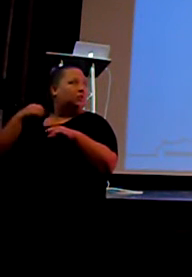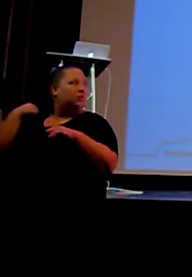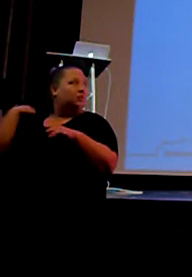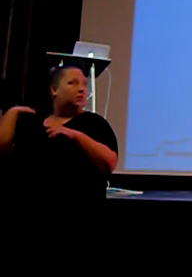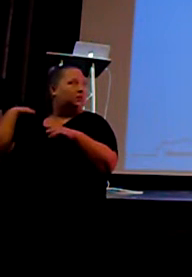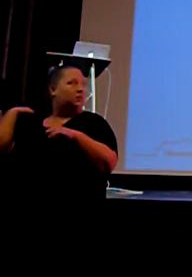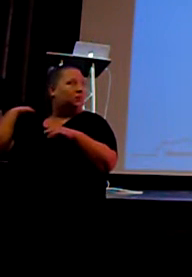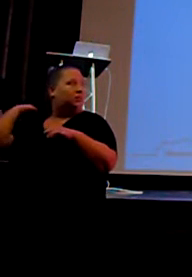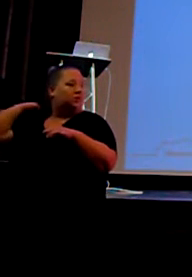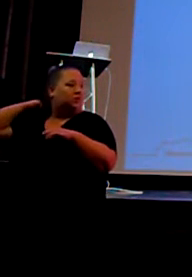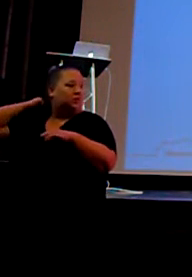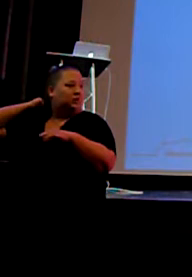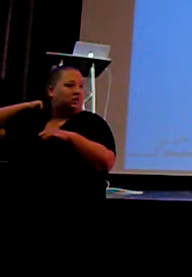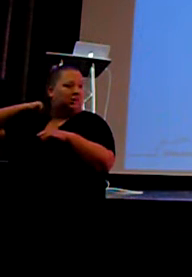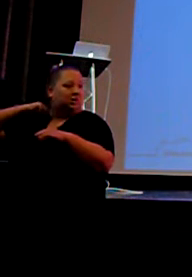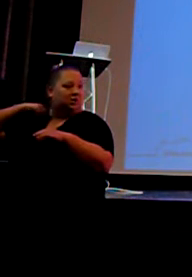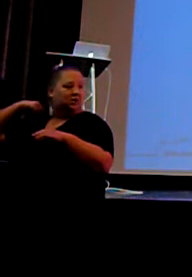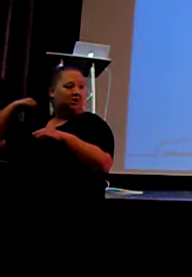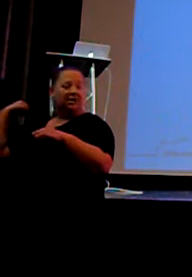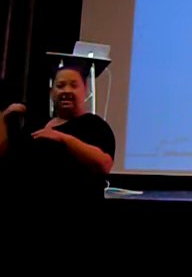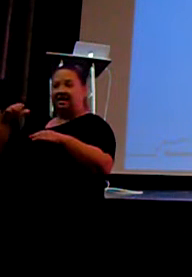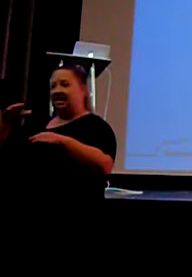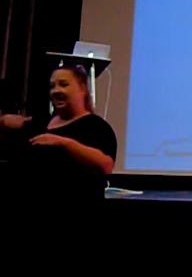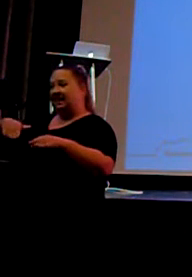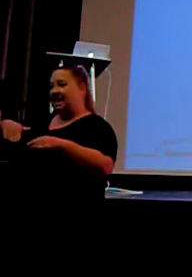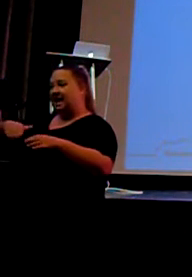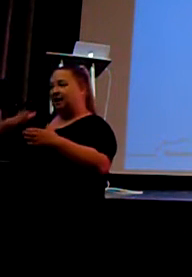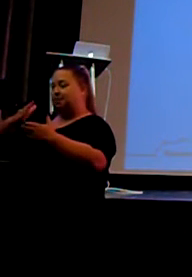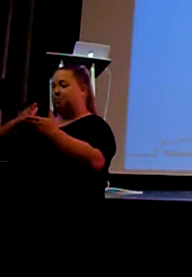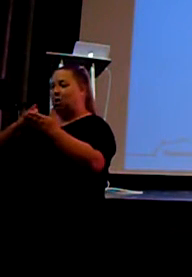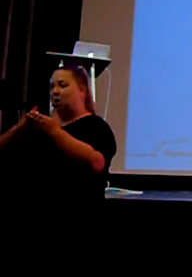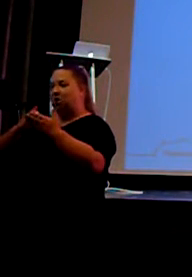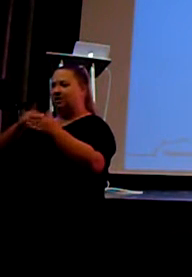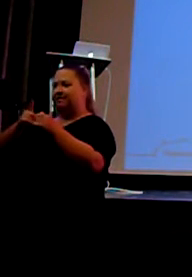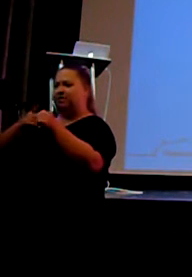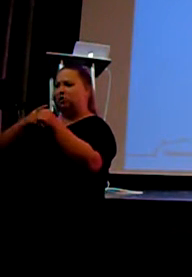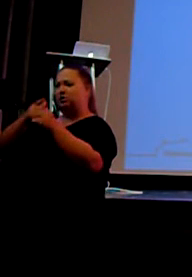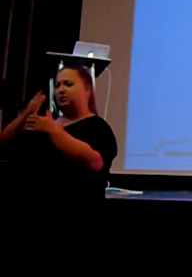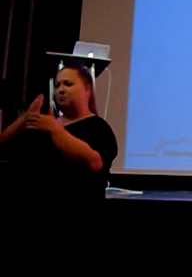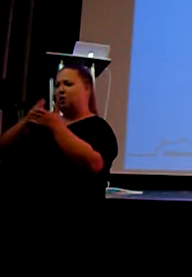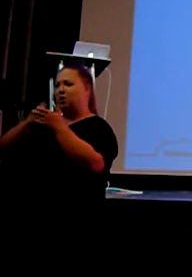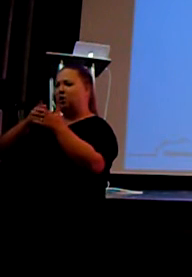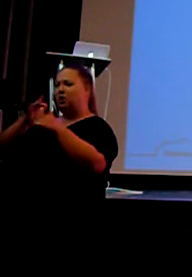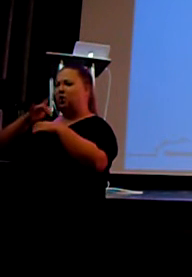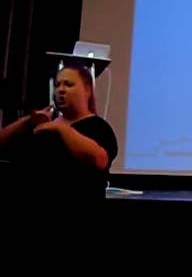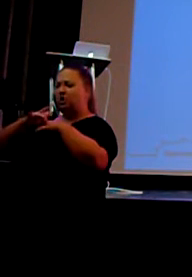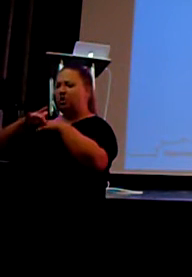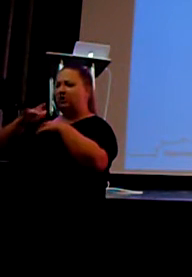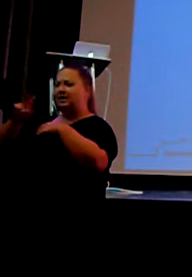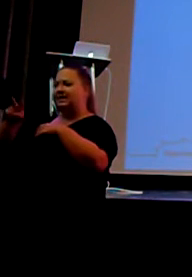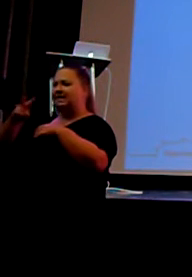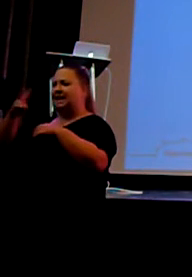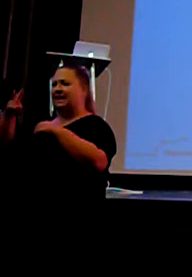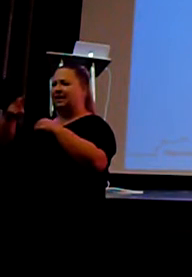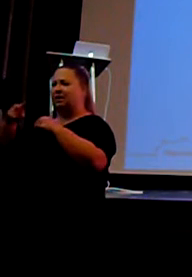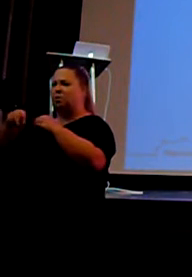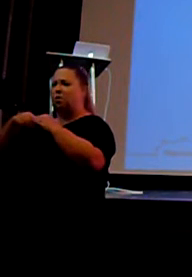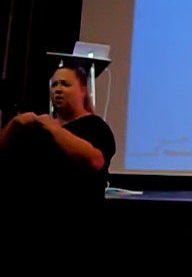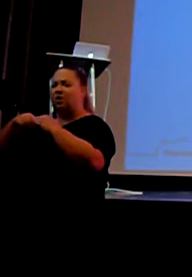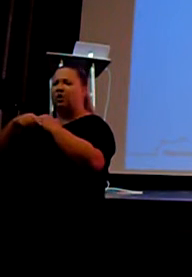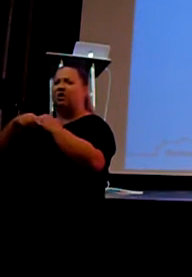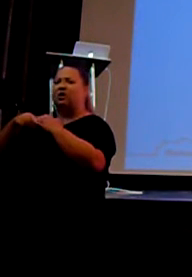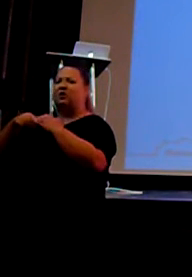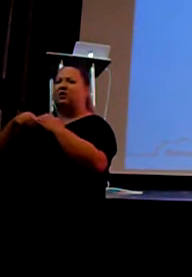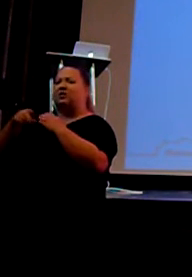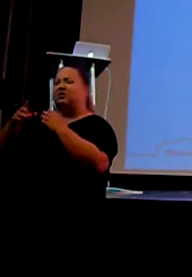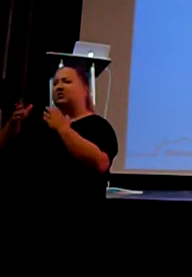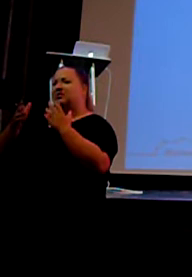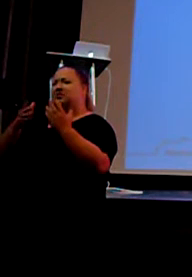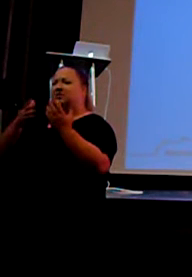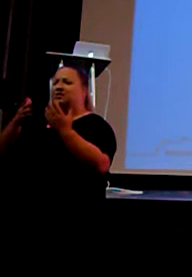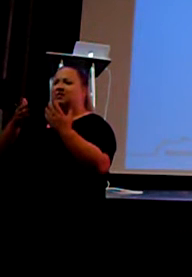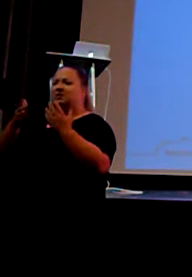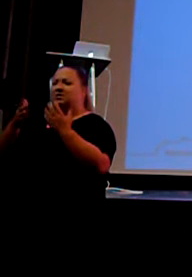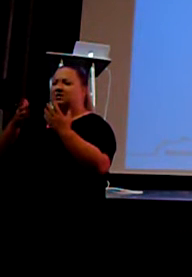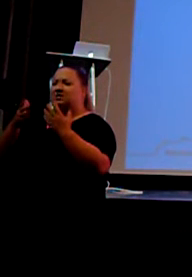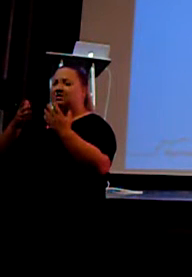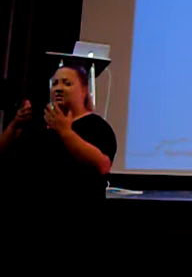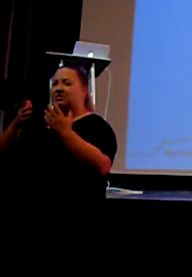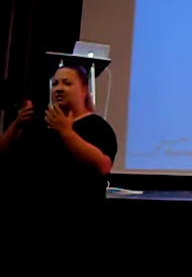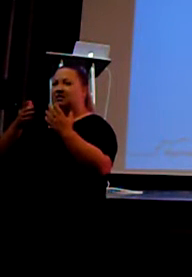towards the late part of first quarter or early second quarter, maybe, somewhere like that.